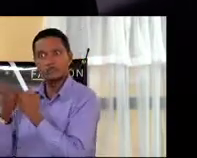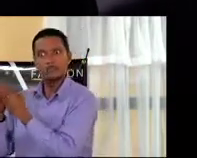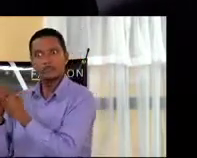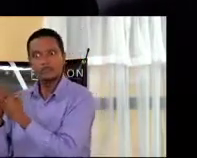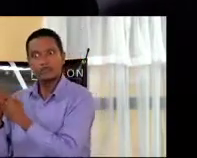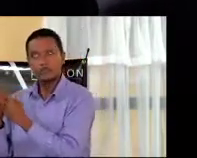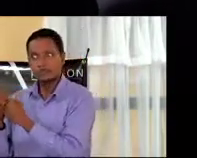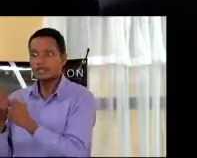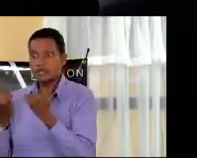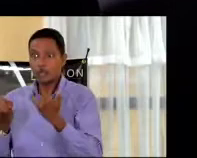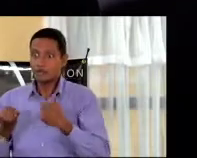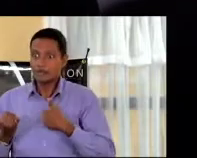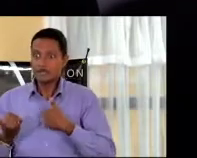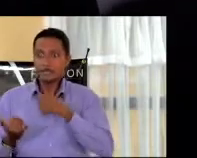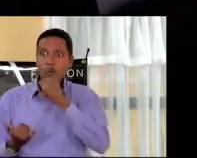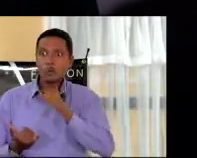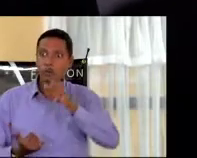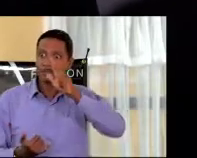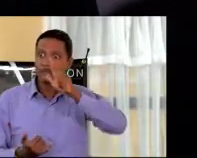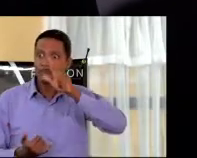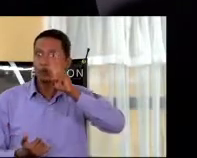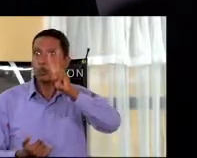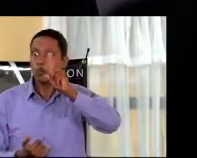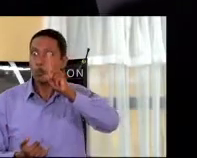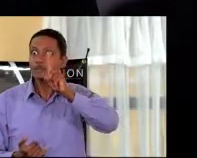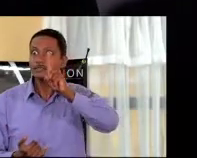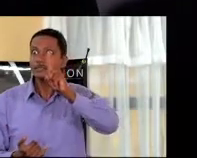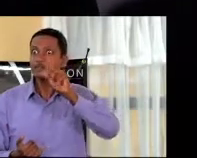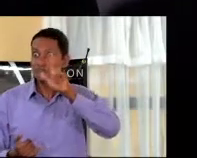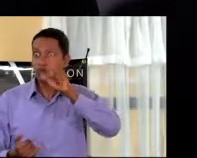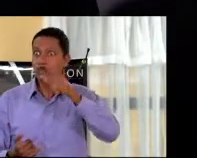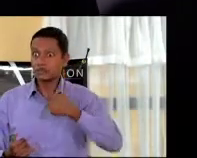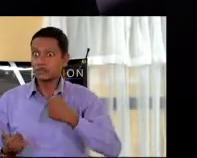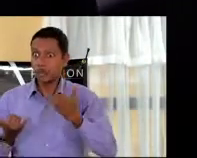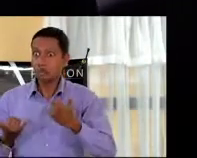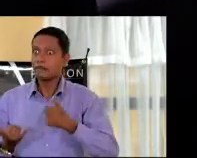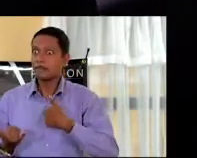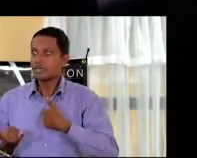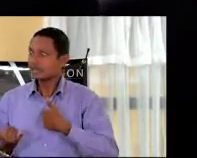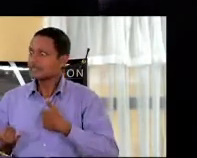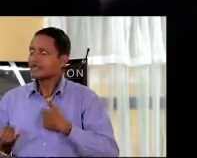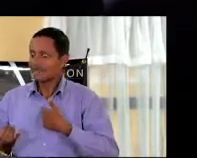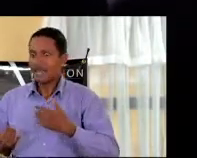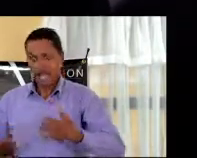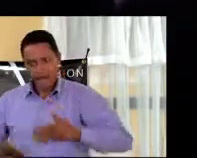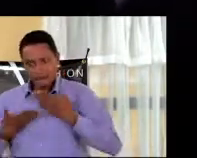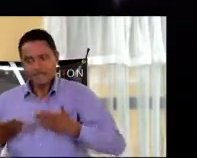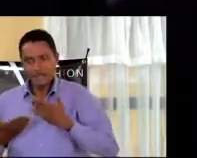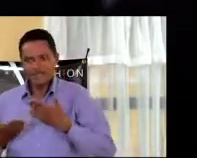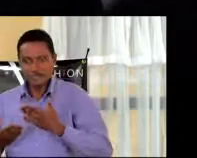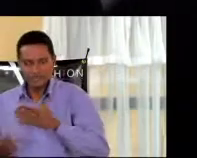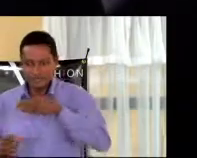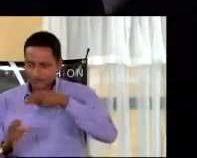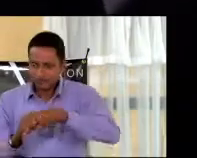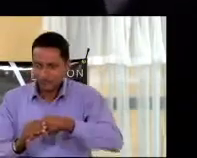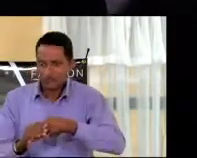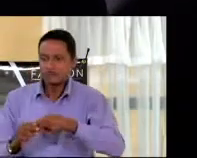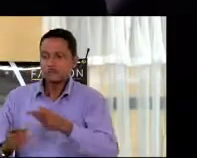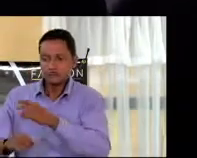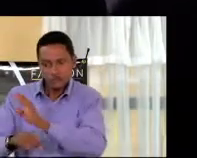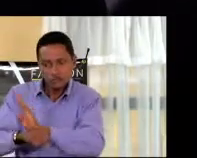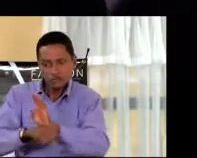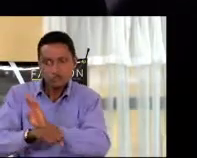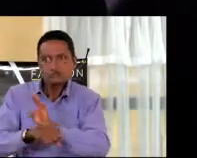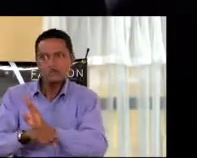now, basically doing what I want. At 31, I don't have to answer to anyone. And, you know, I was strong enough to build my